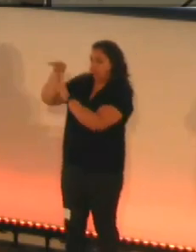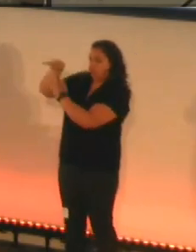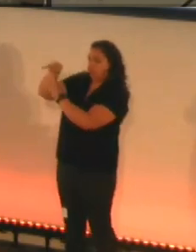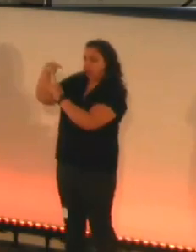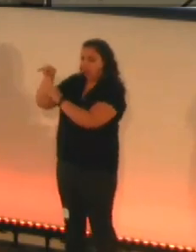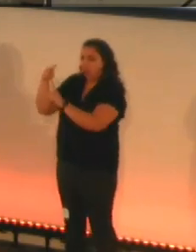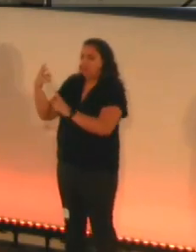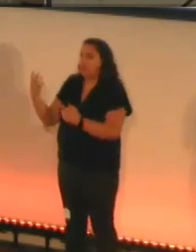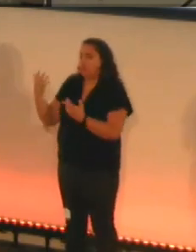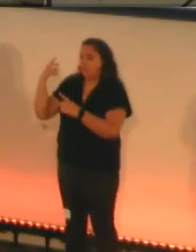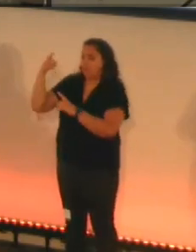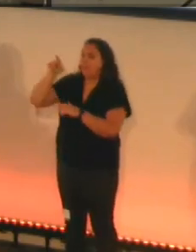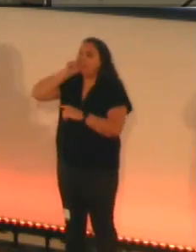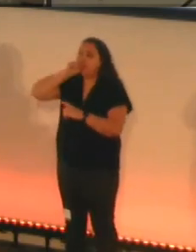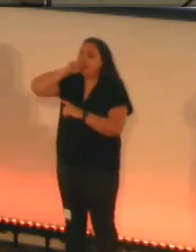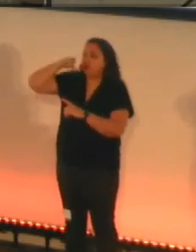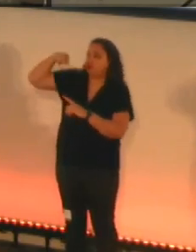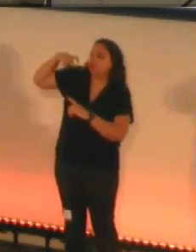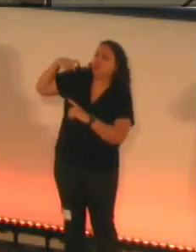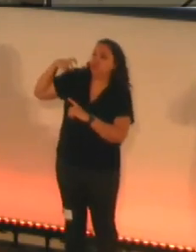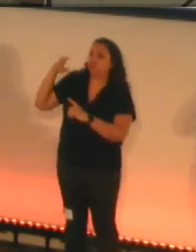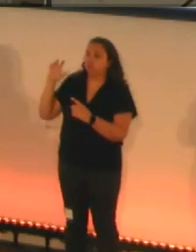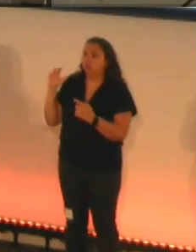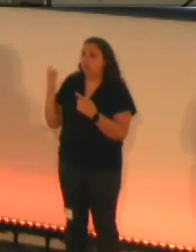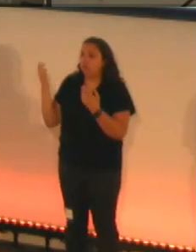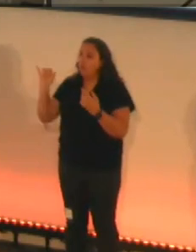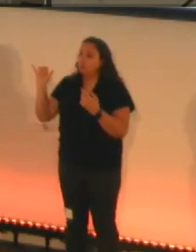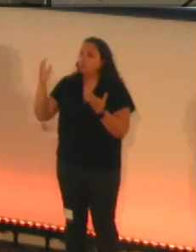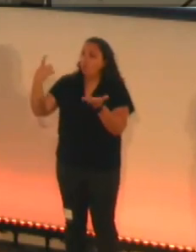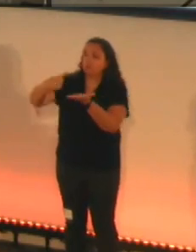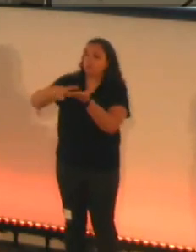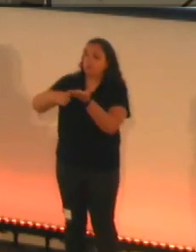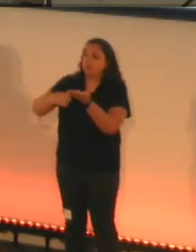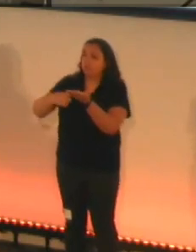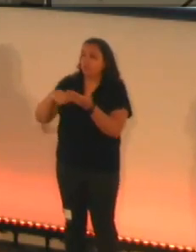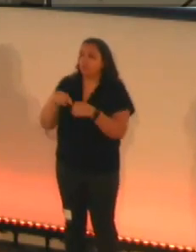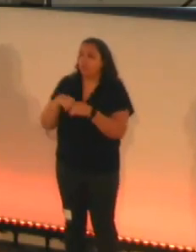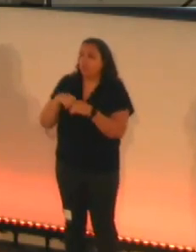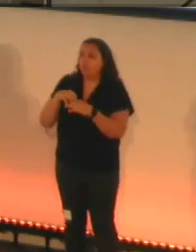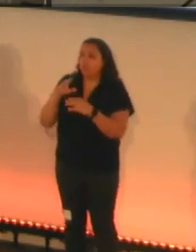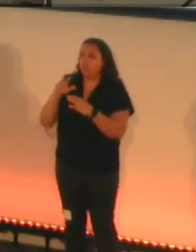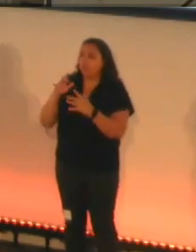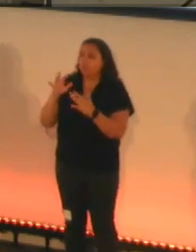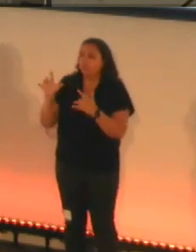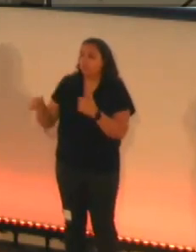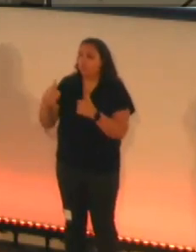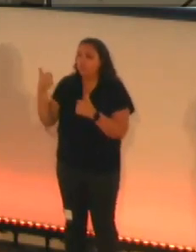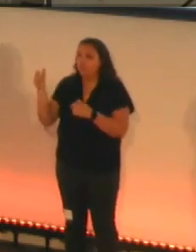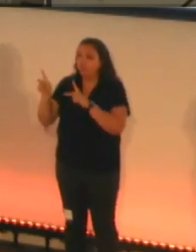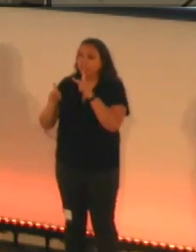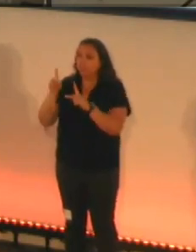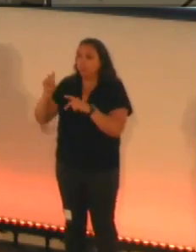parrot or invisible guide? And any discussion about like what other like people